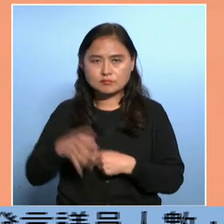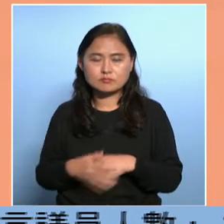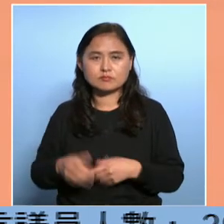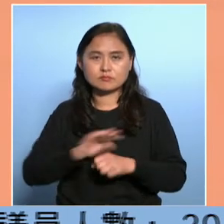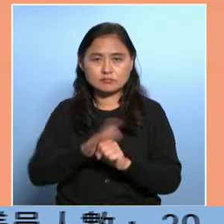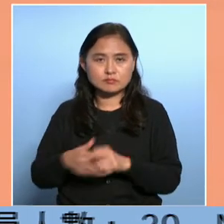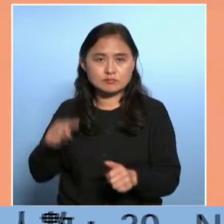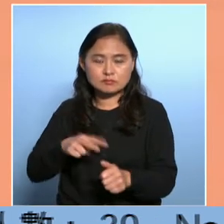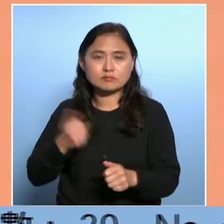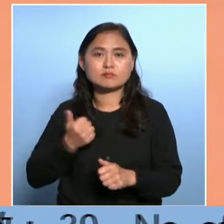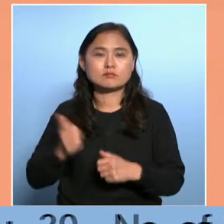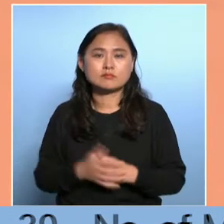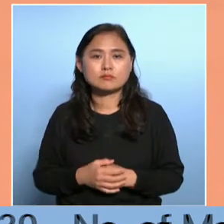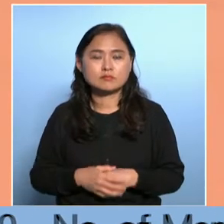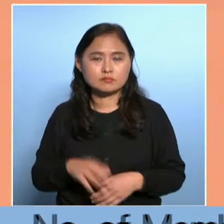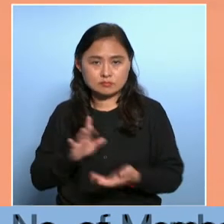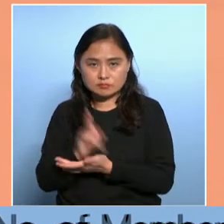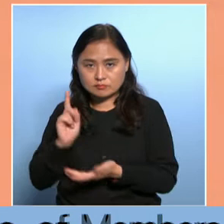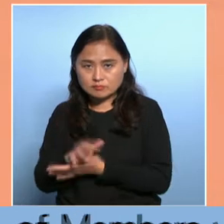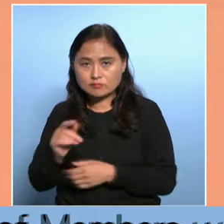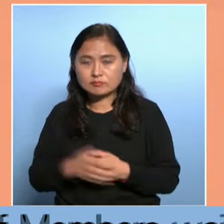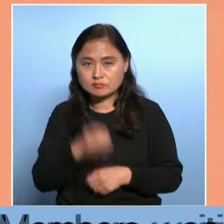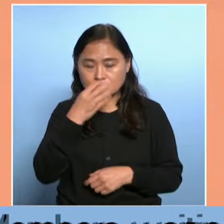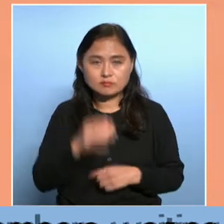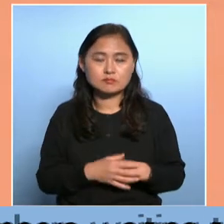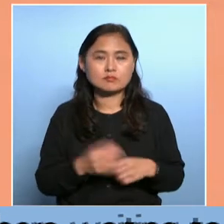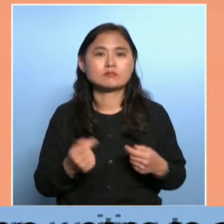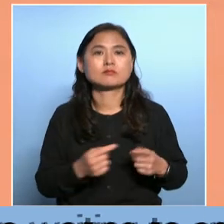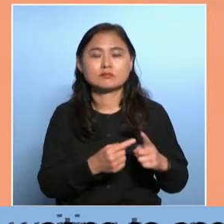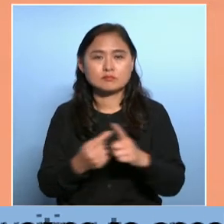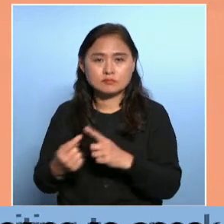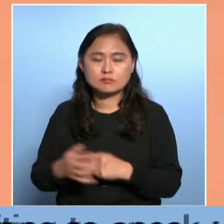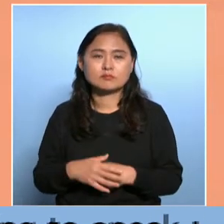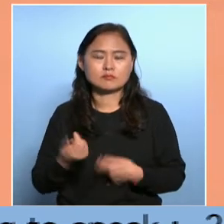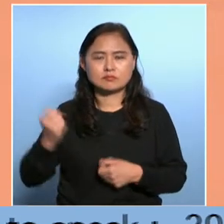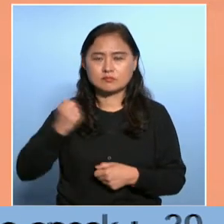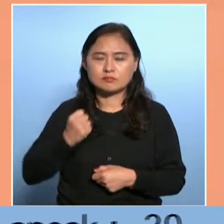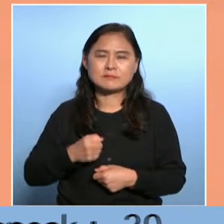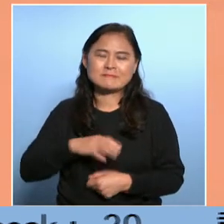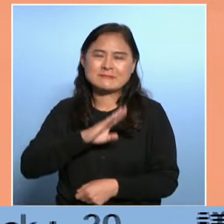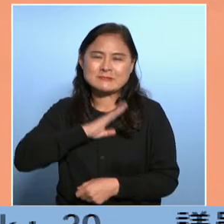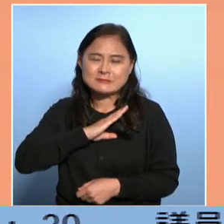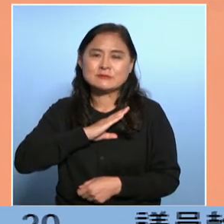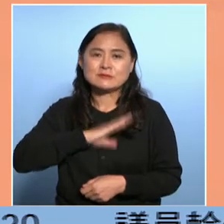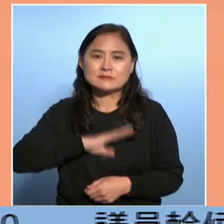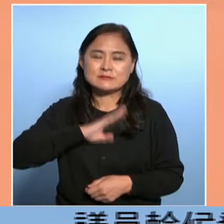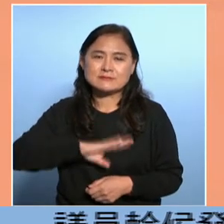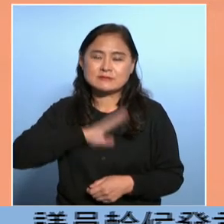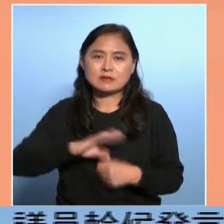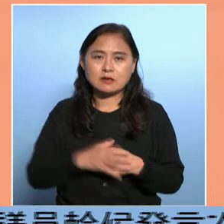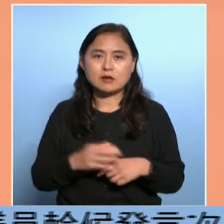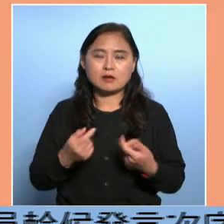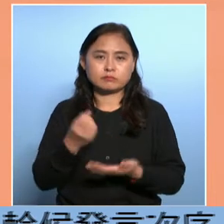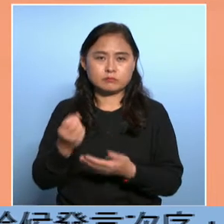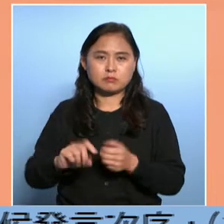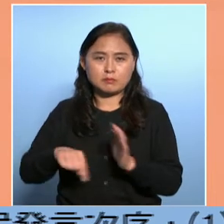our utmost to control the epidemic. This must be done at all costs. And our